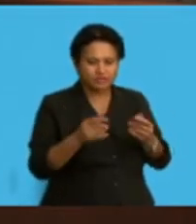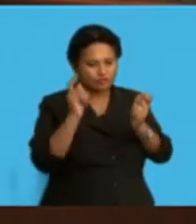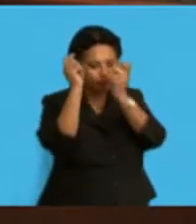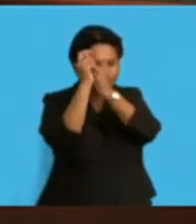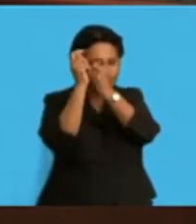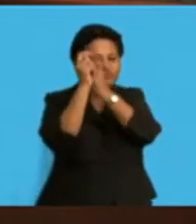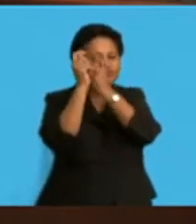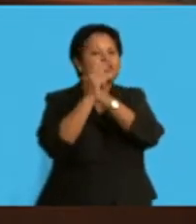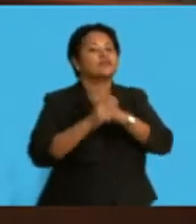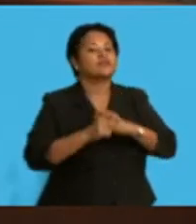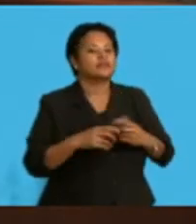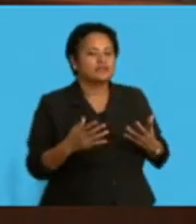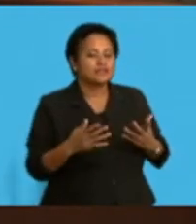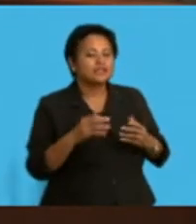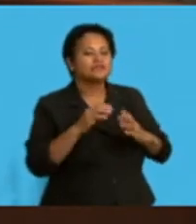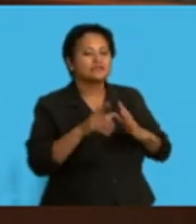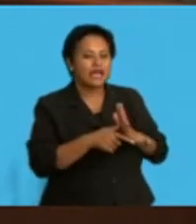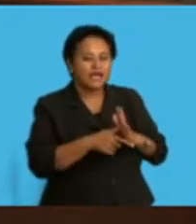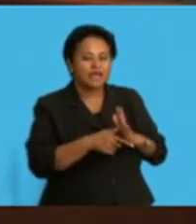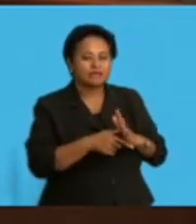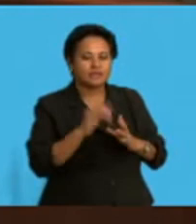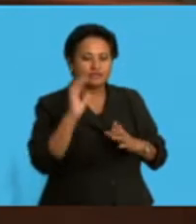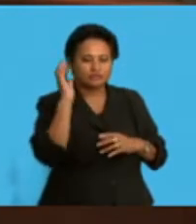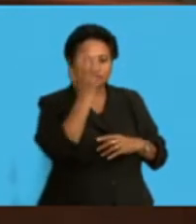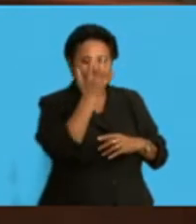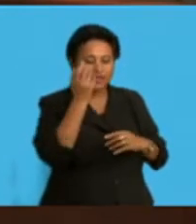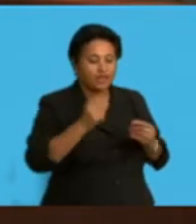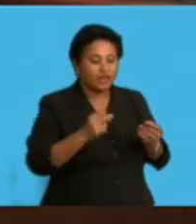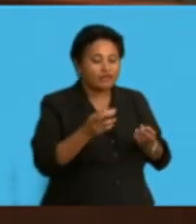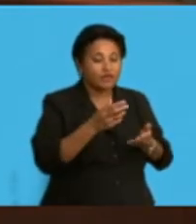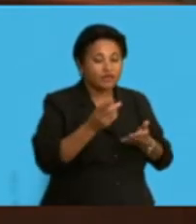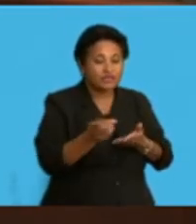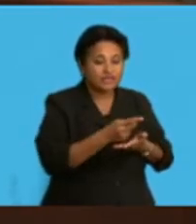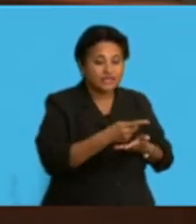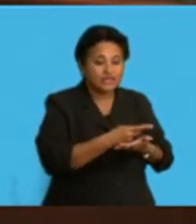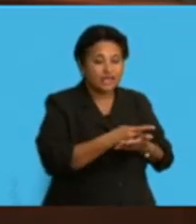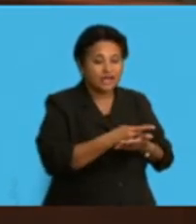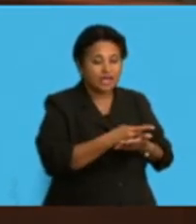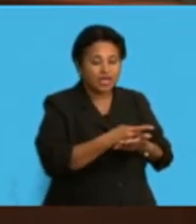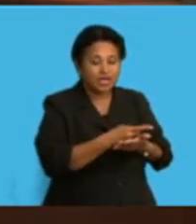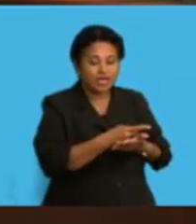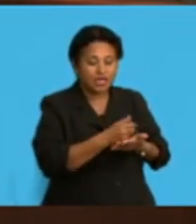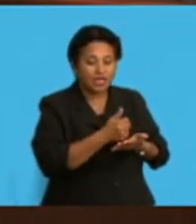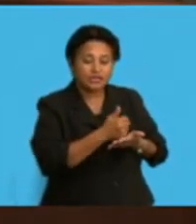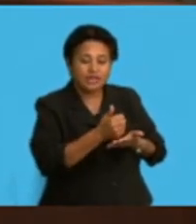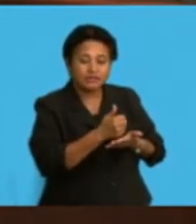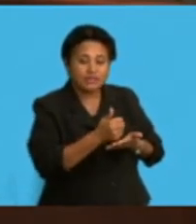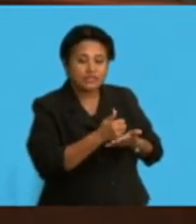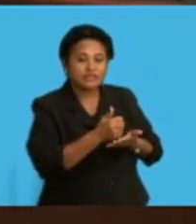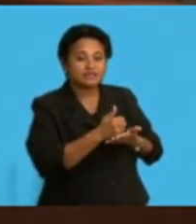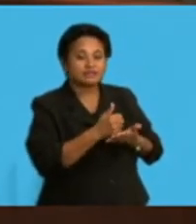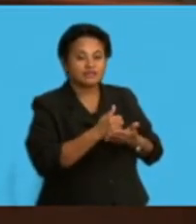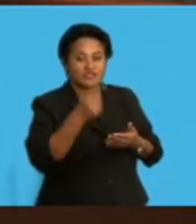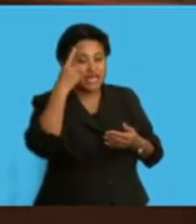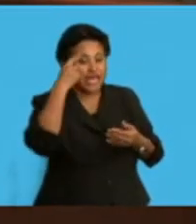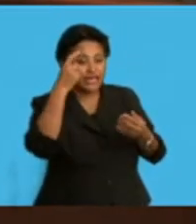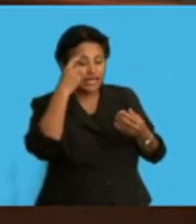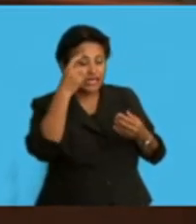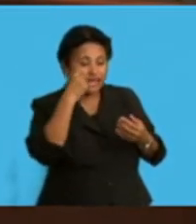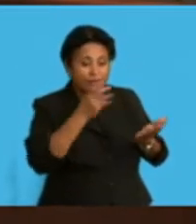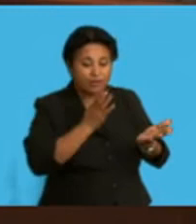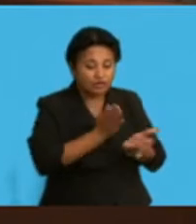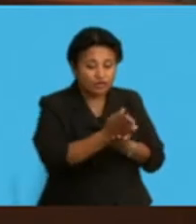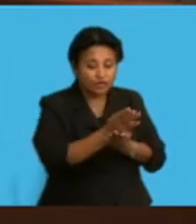times no truths, masquerading as facts, data and numbers created out of thin air. The fact, Madam Speaker, is that no government